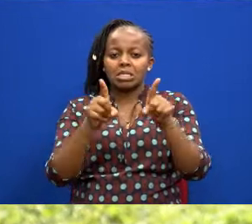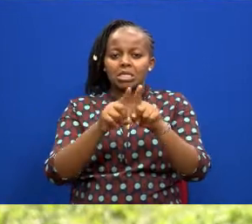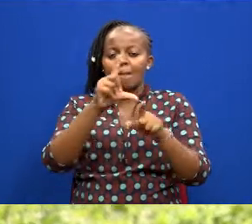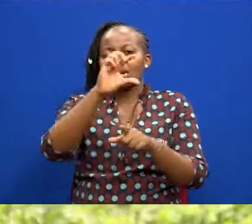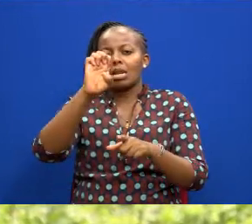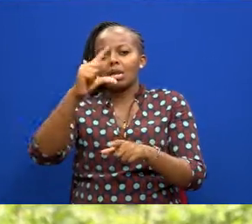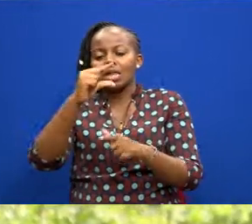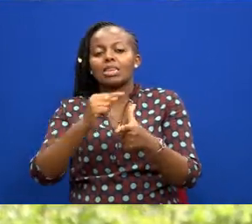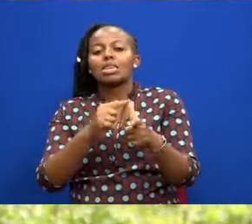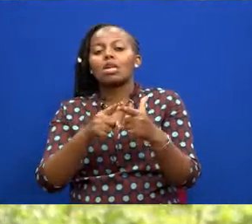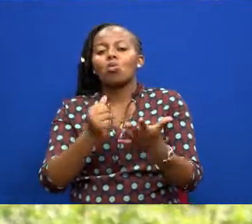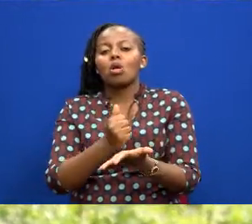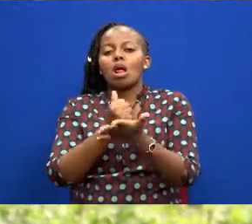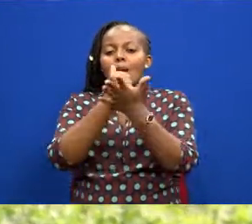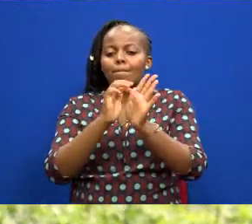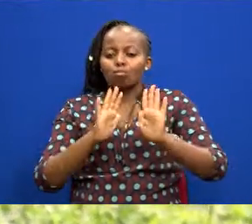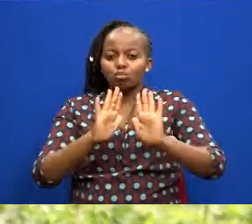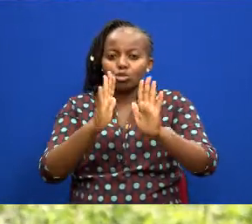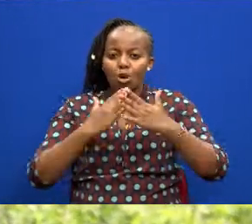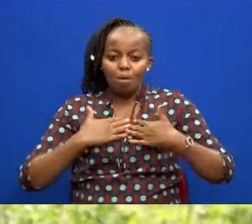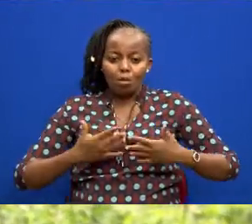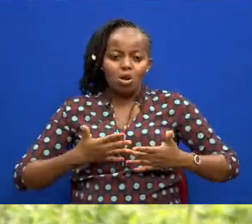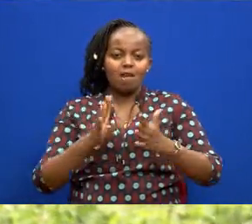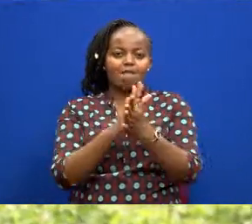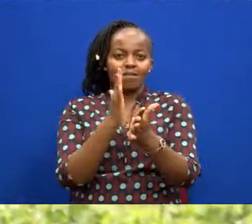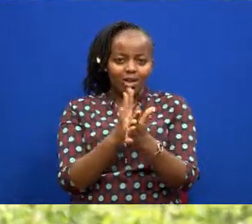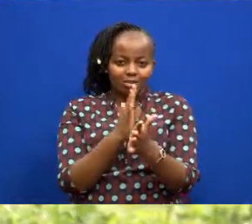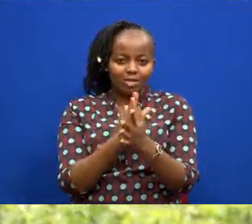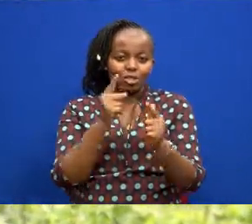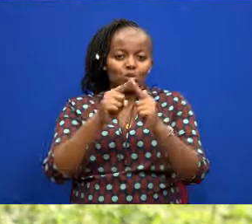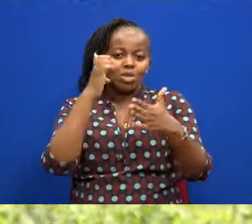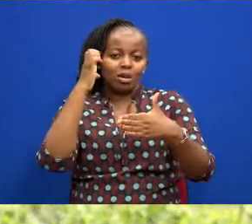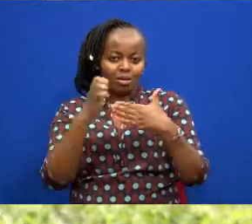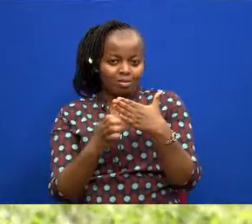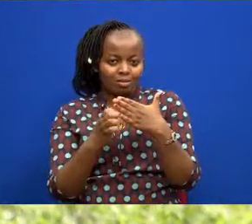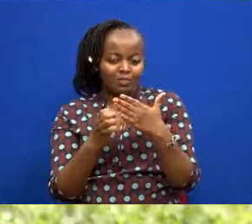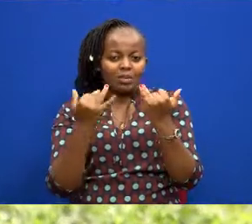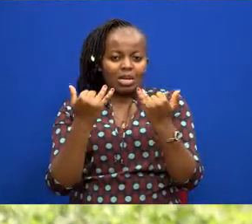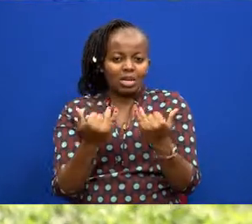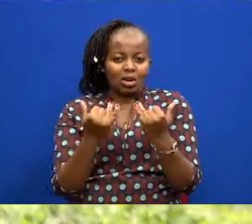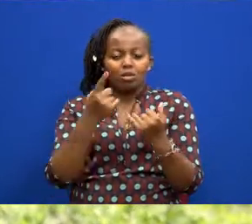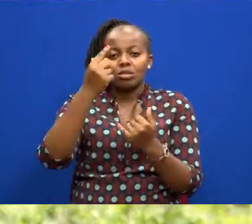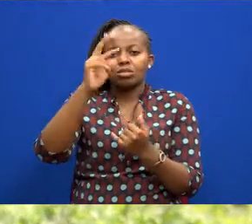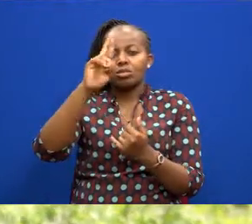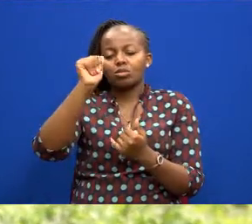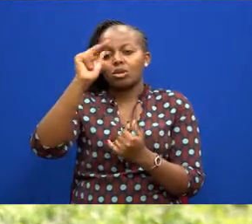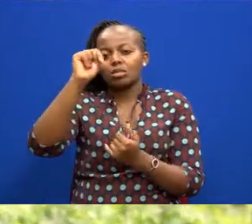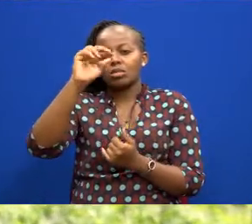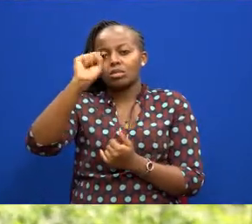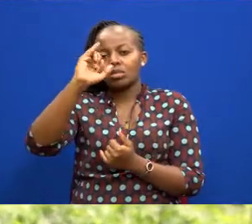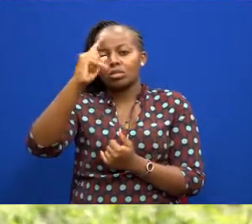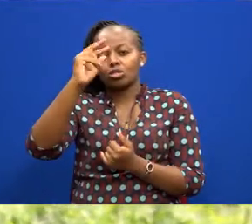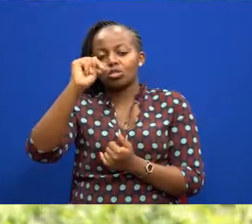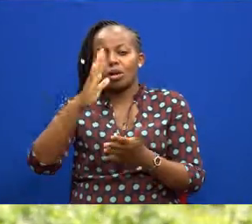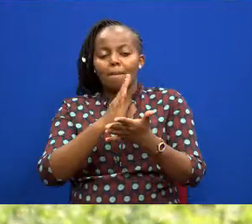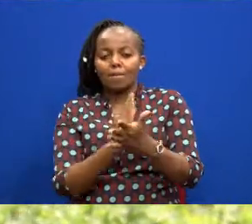leg drive will help propel you faster into the finish. Now the transition phase, we are